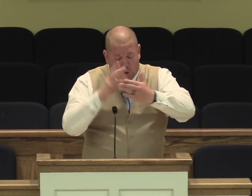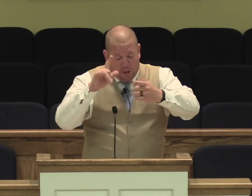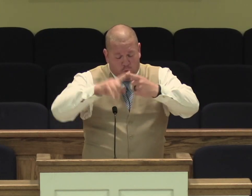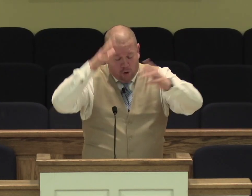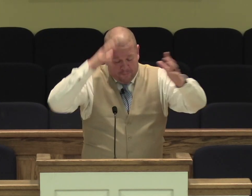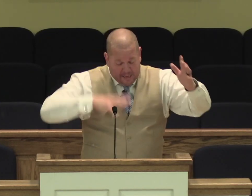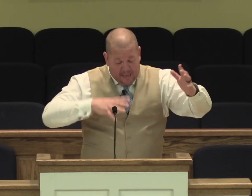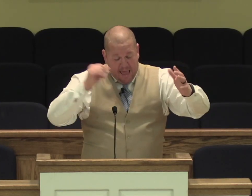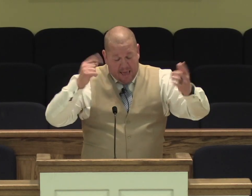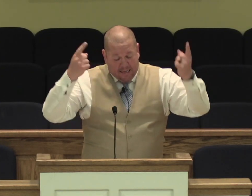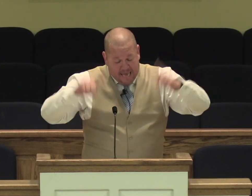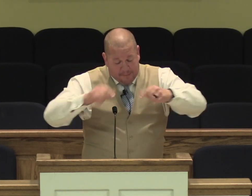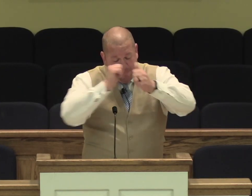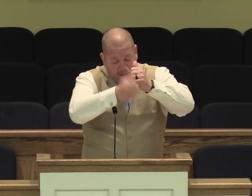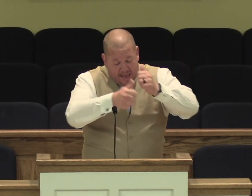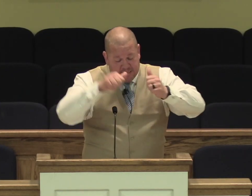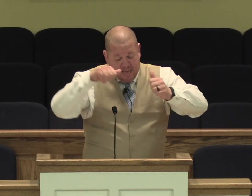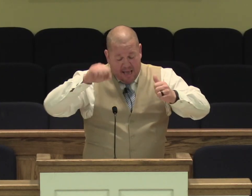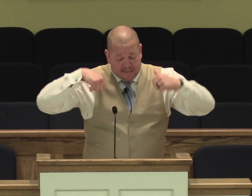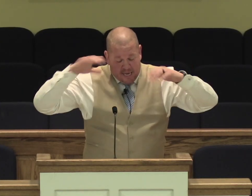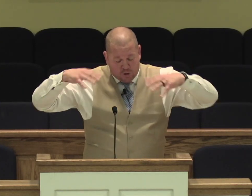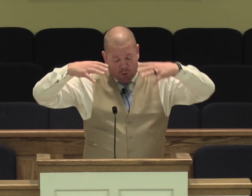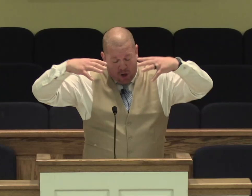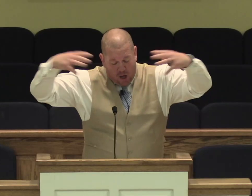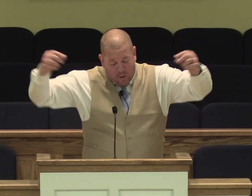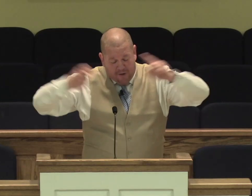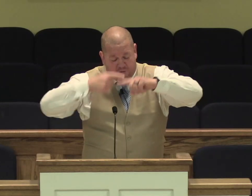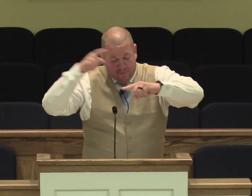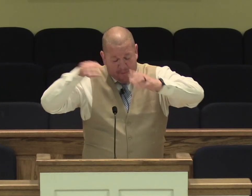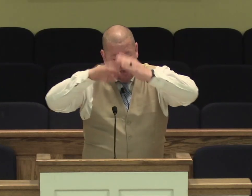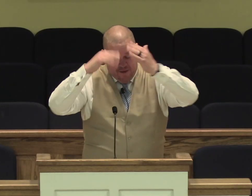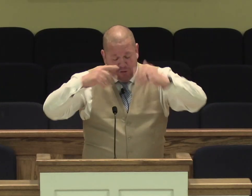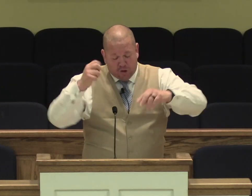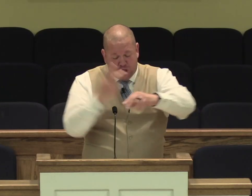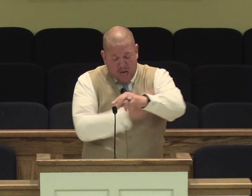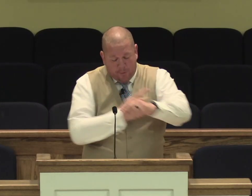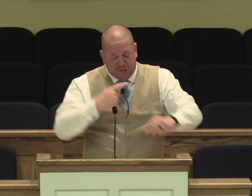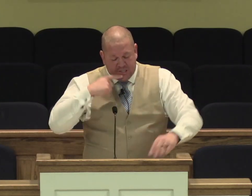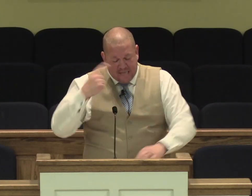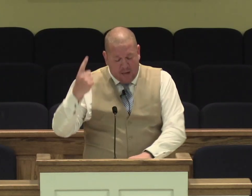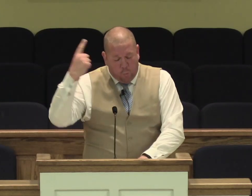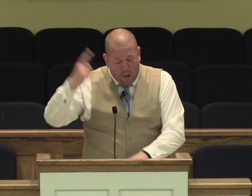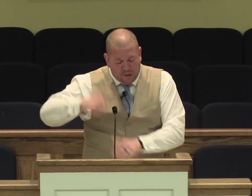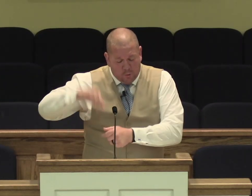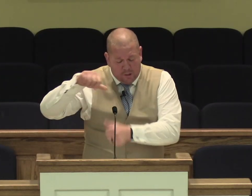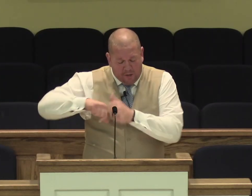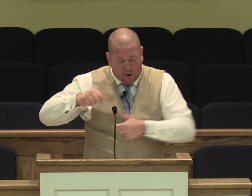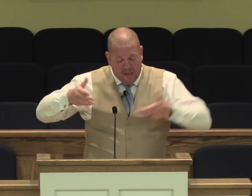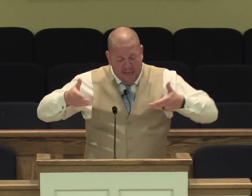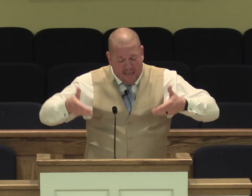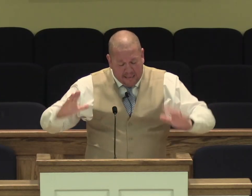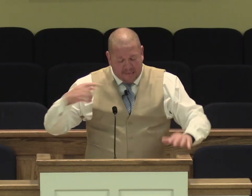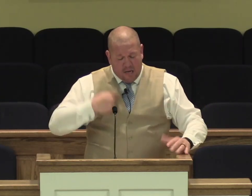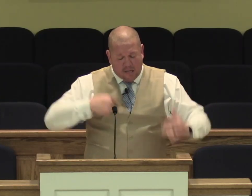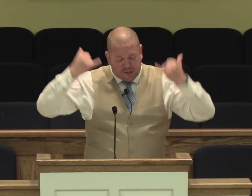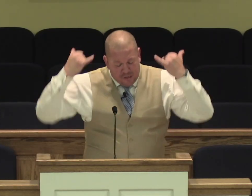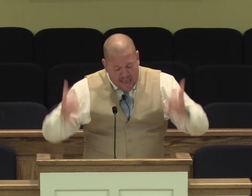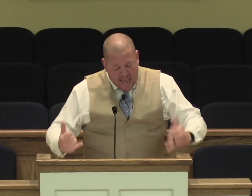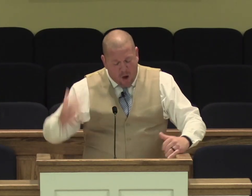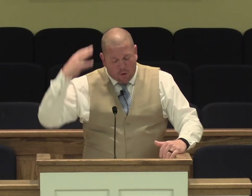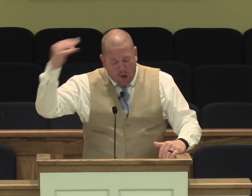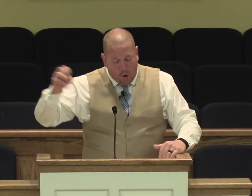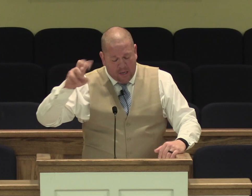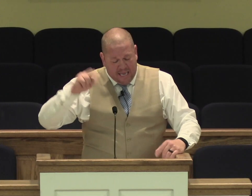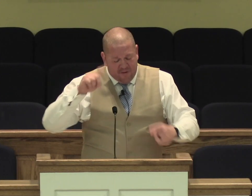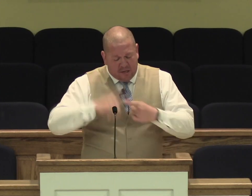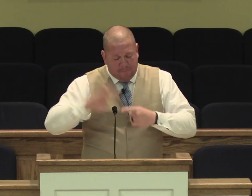peace and goodwill toward men. And it came to pass, as the angels were gone away from them into heaven, the shepherds said one to another, let us